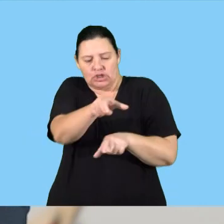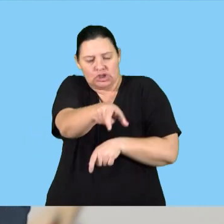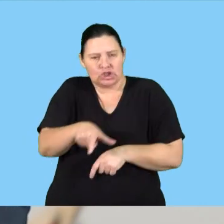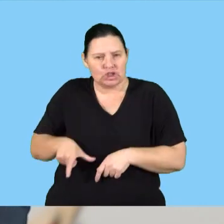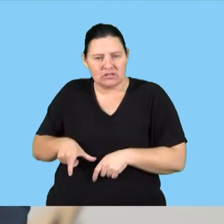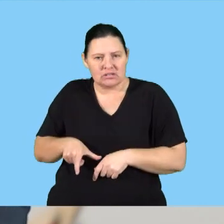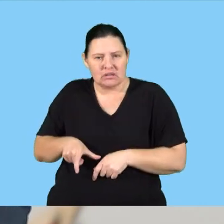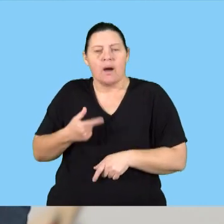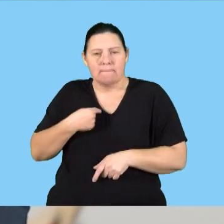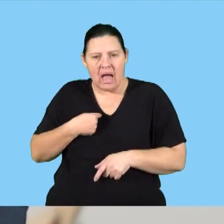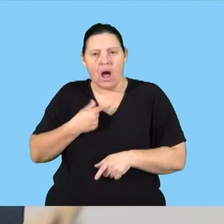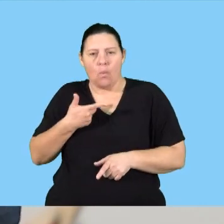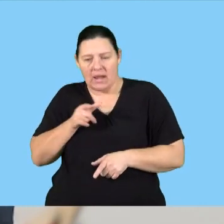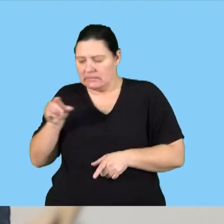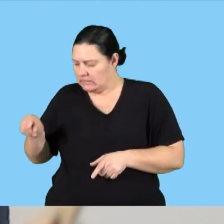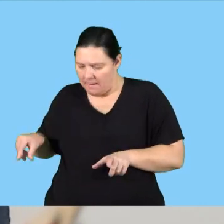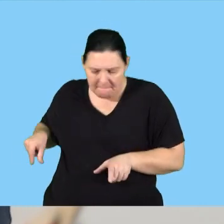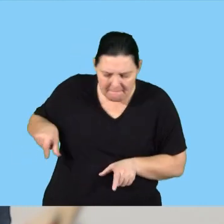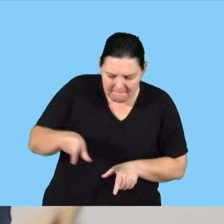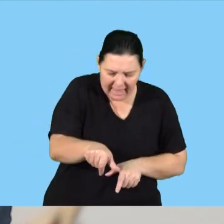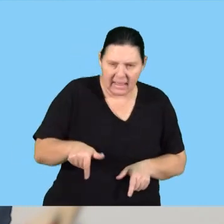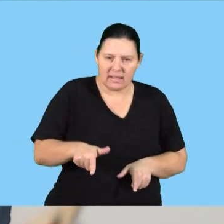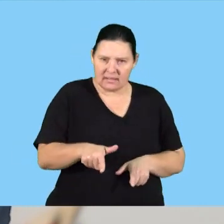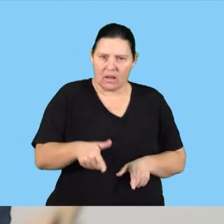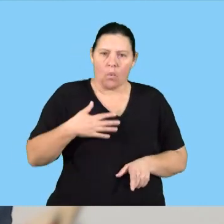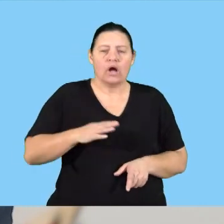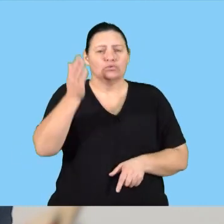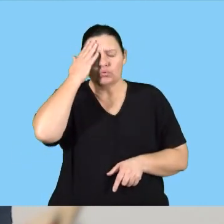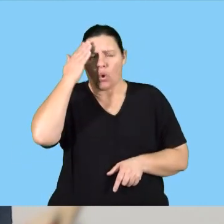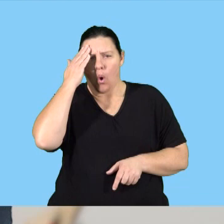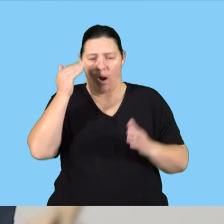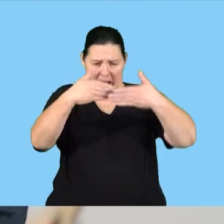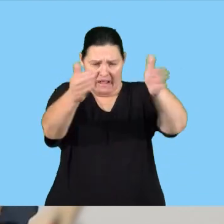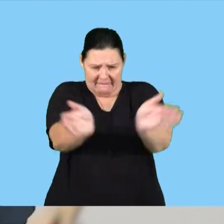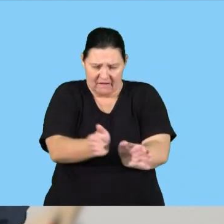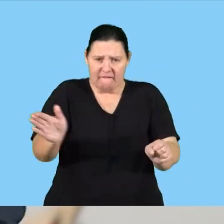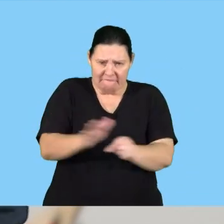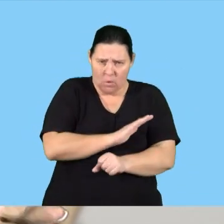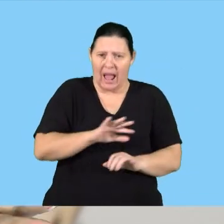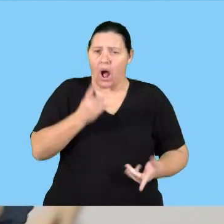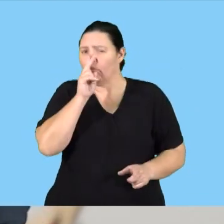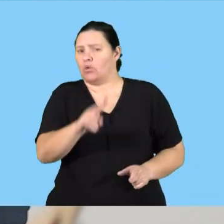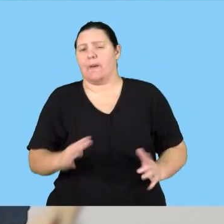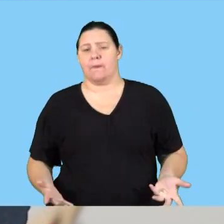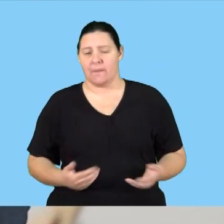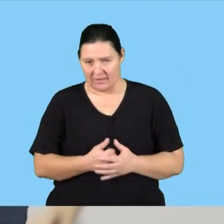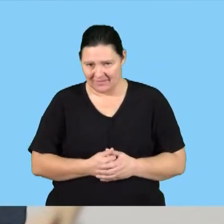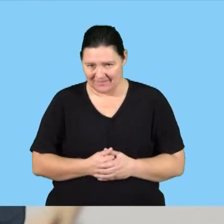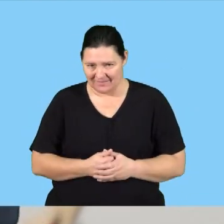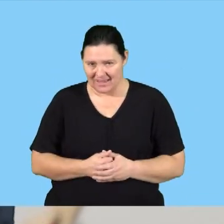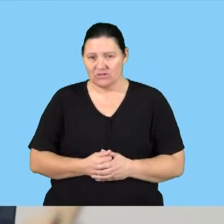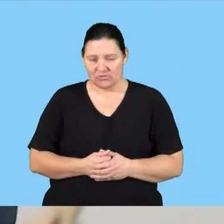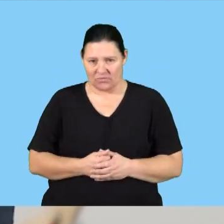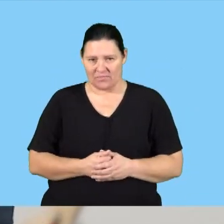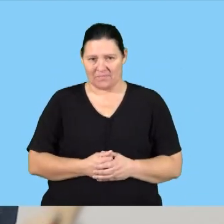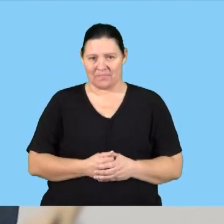to get the original cake, we need to take back that cut slice back to that cake with a missing slice. And then we